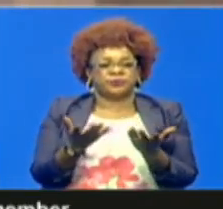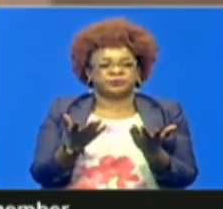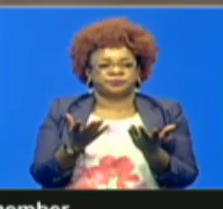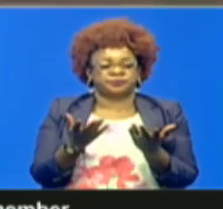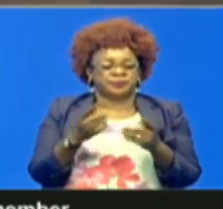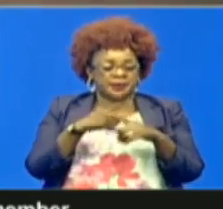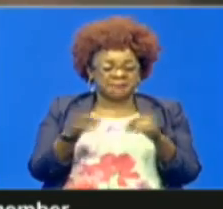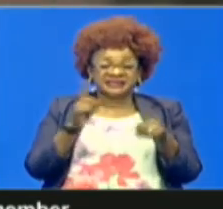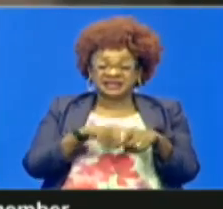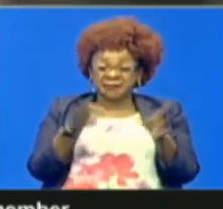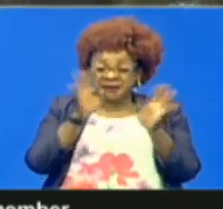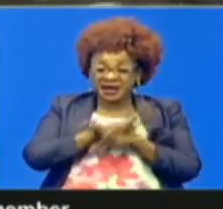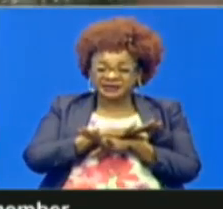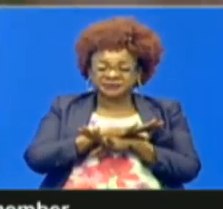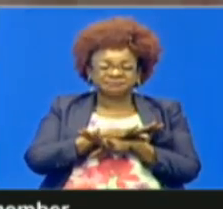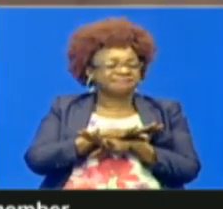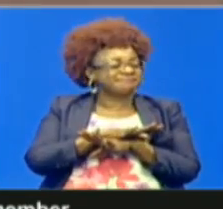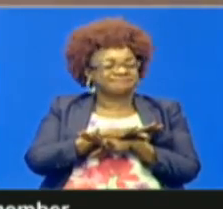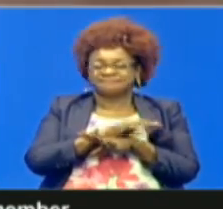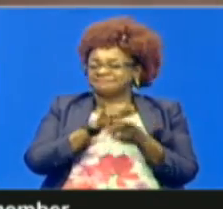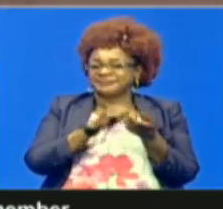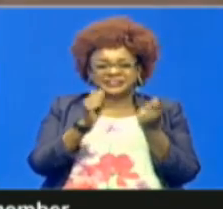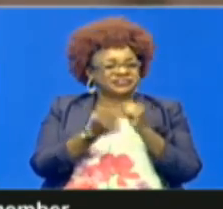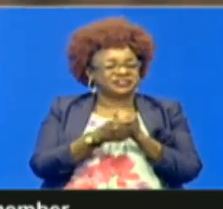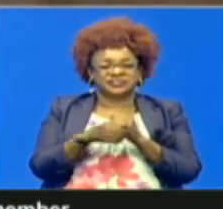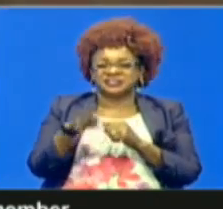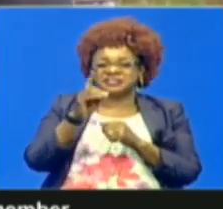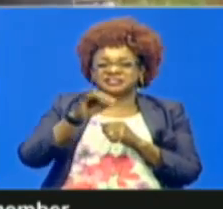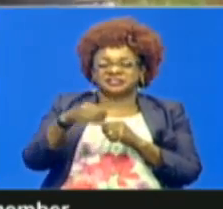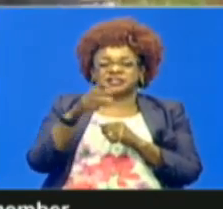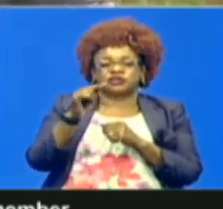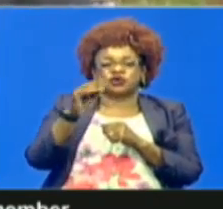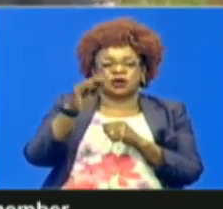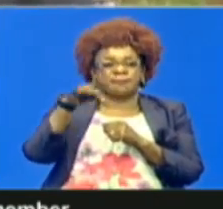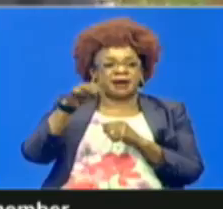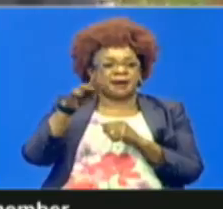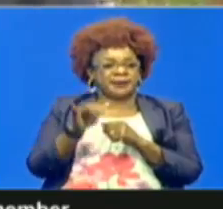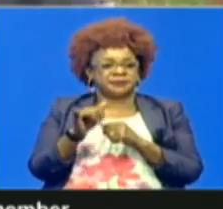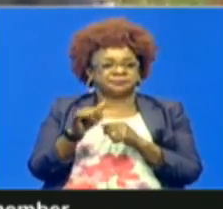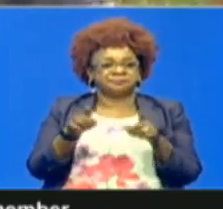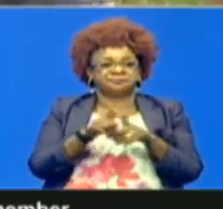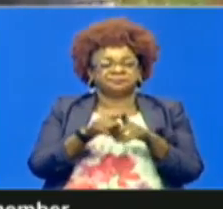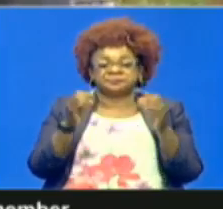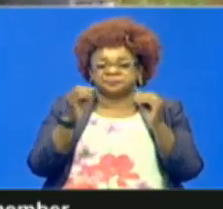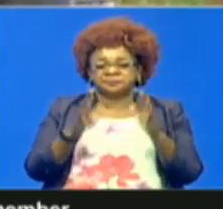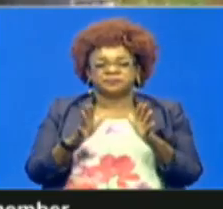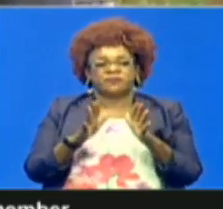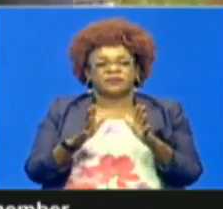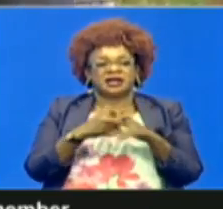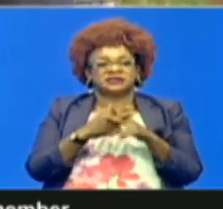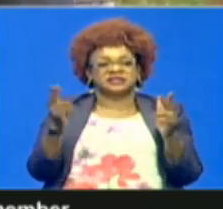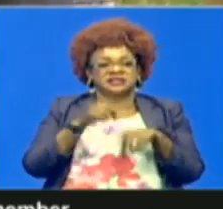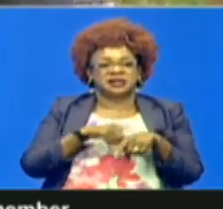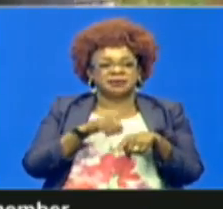But when the night falls, his title changes from Jimmy to DJ Dollar Puppy. As a teacher, I started back then when I